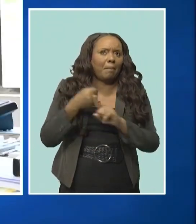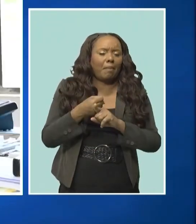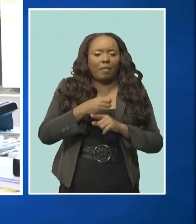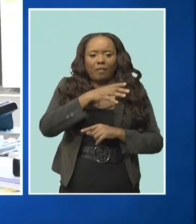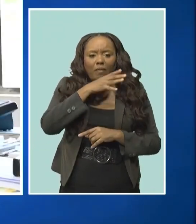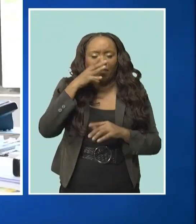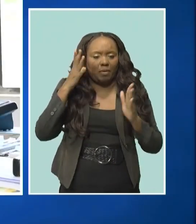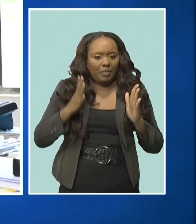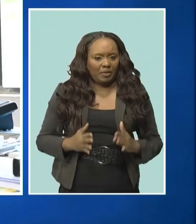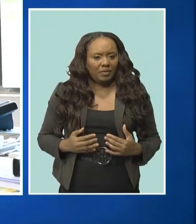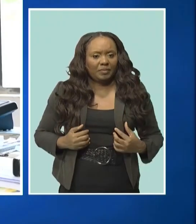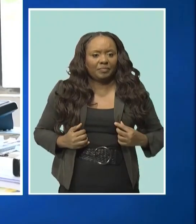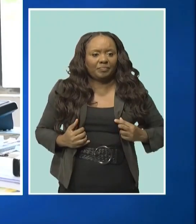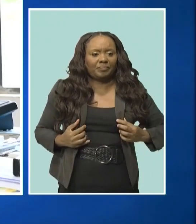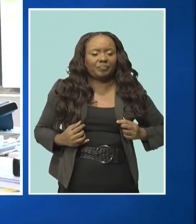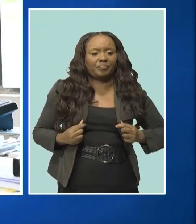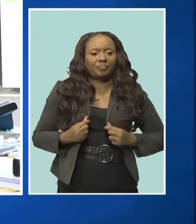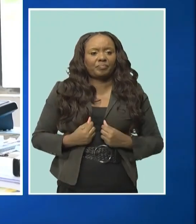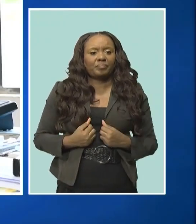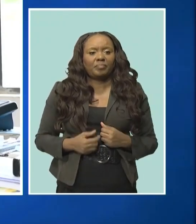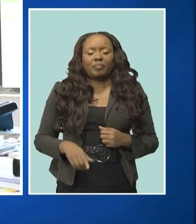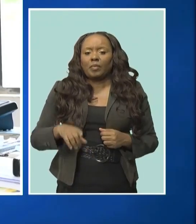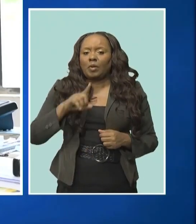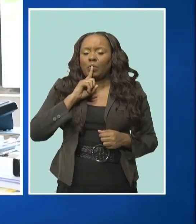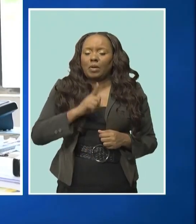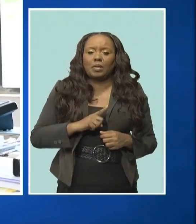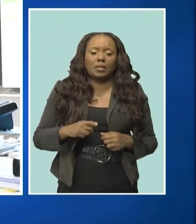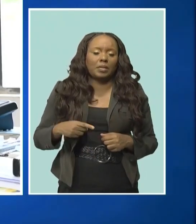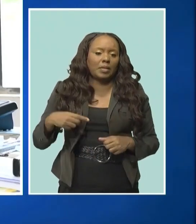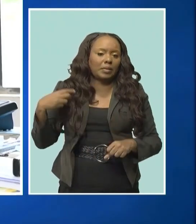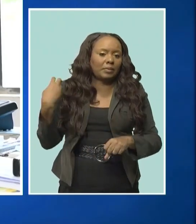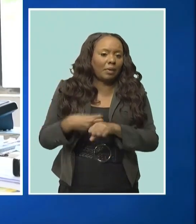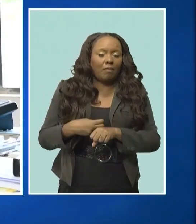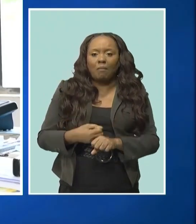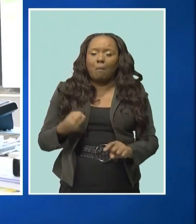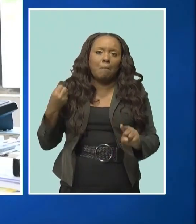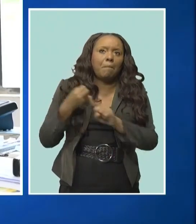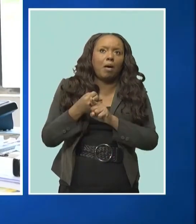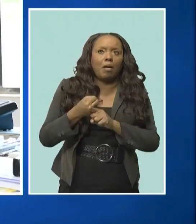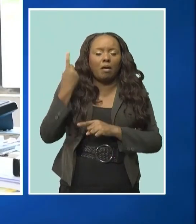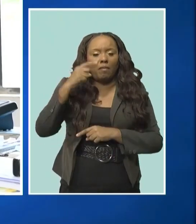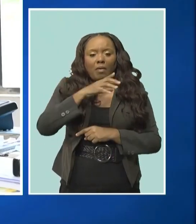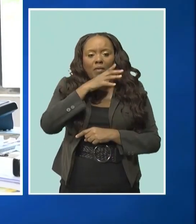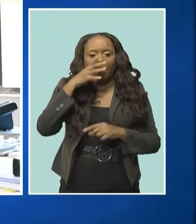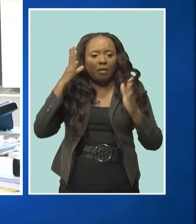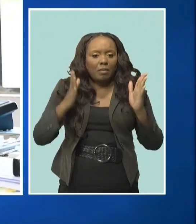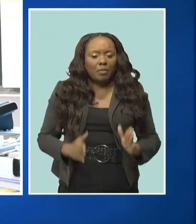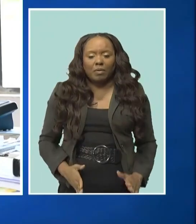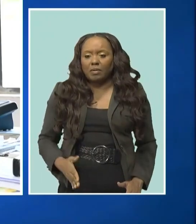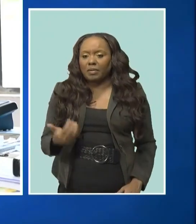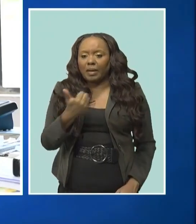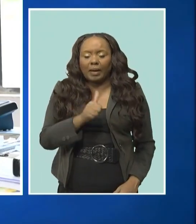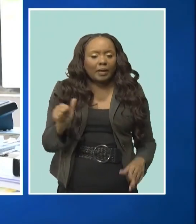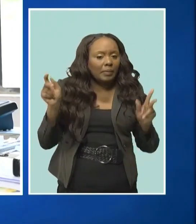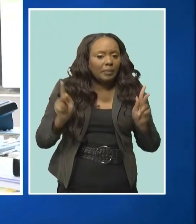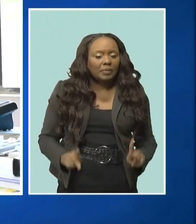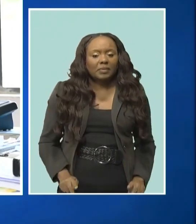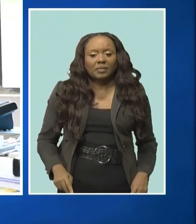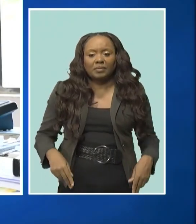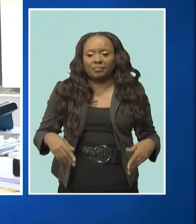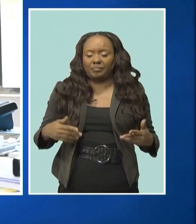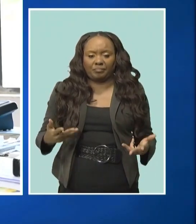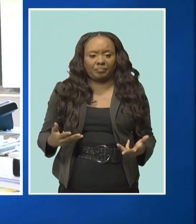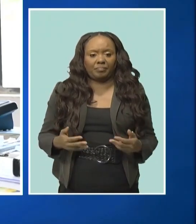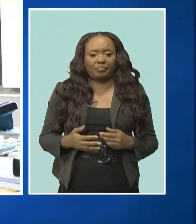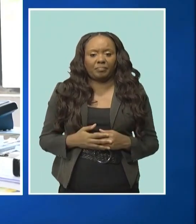This is really a hard blow for farmers or anybody, because the